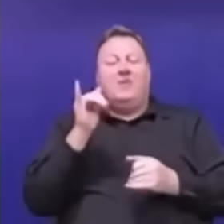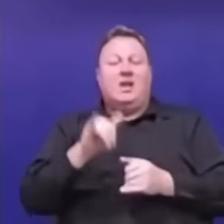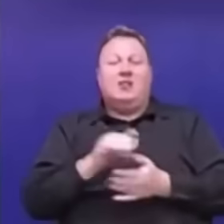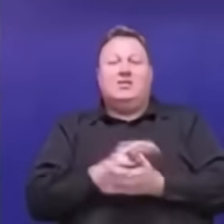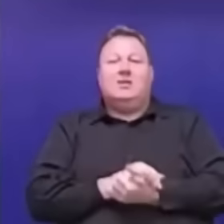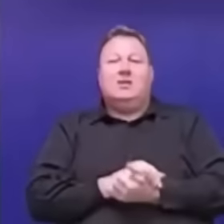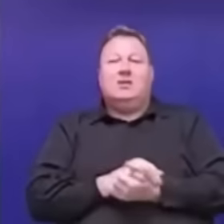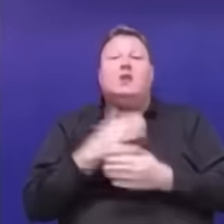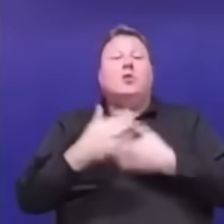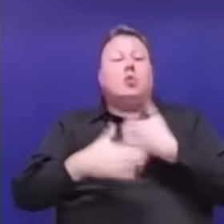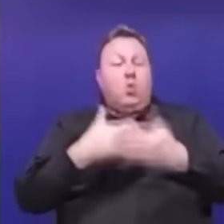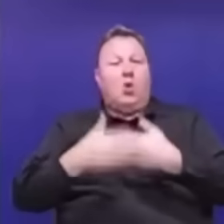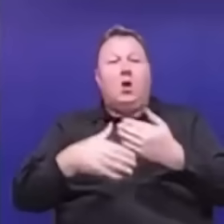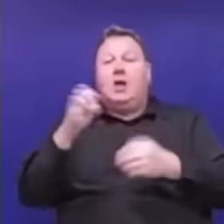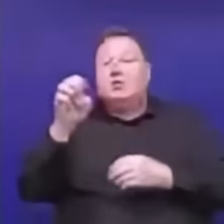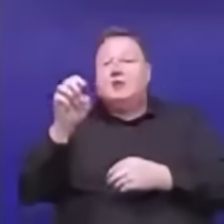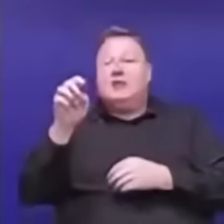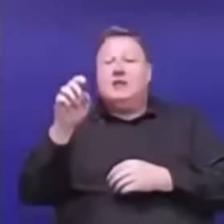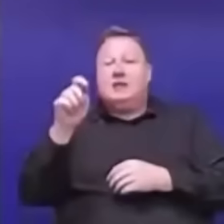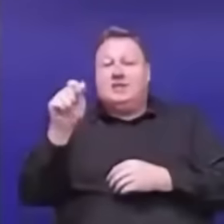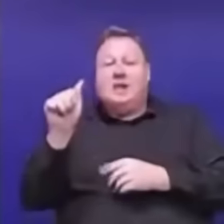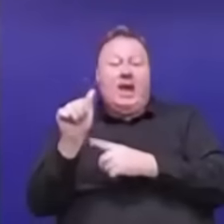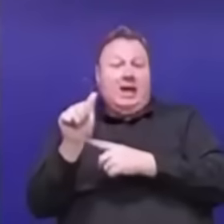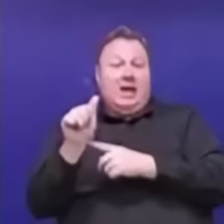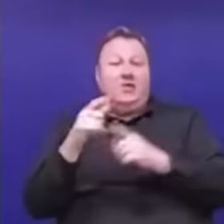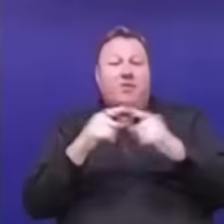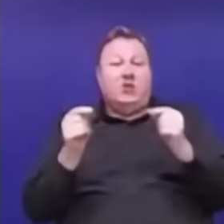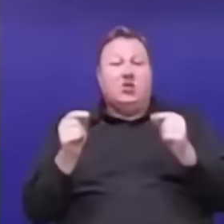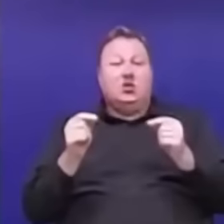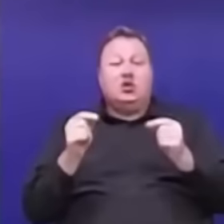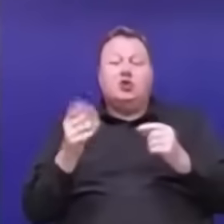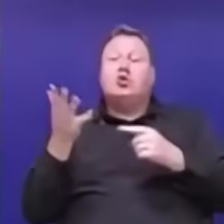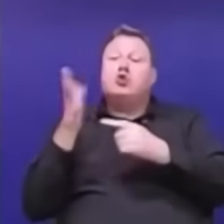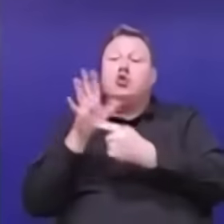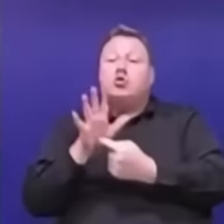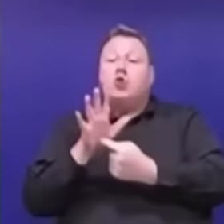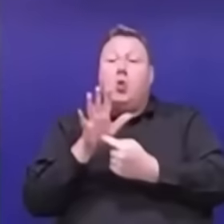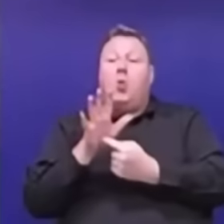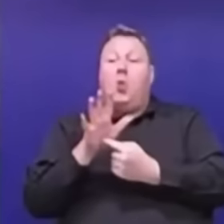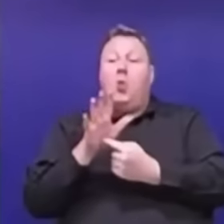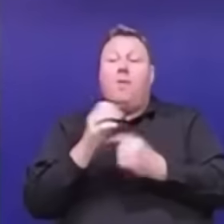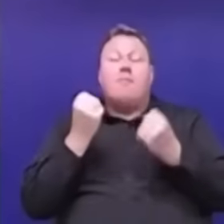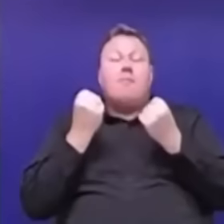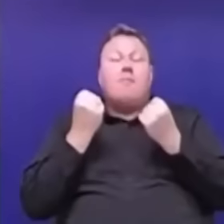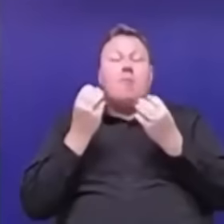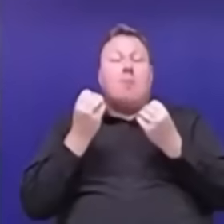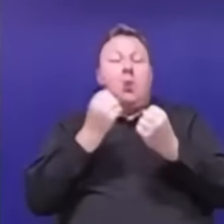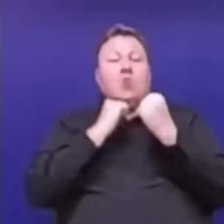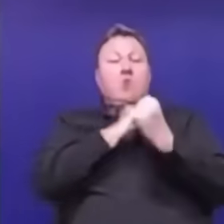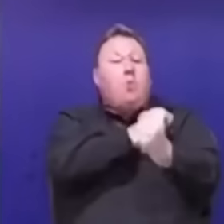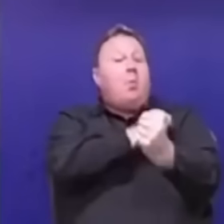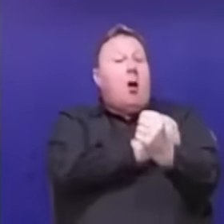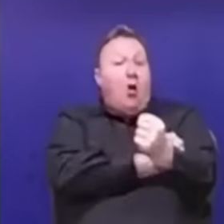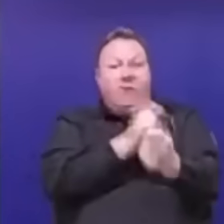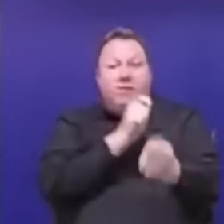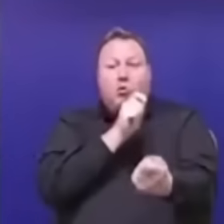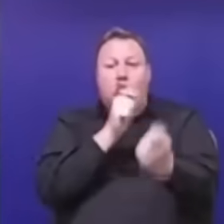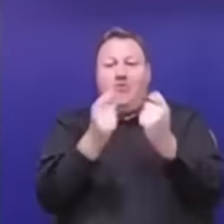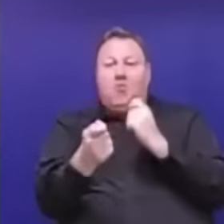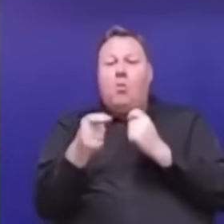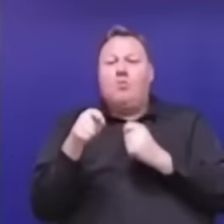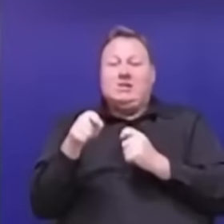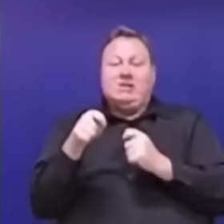our rollout of the ETA is complete, it will go down in history as the single most powerful reform ever implemented to secure